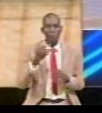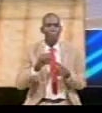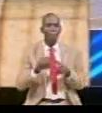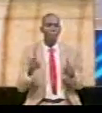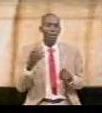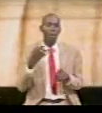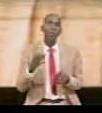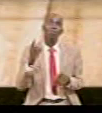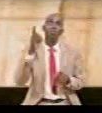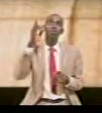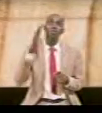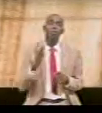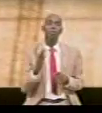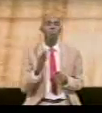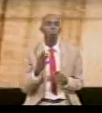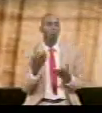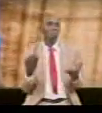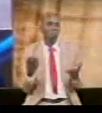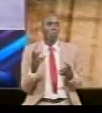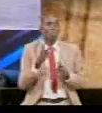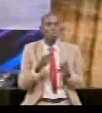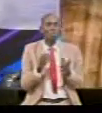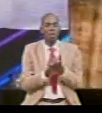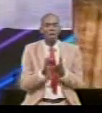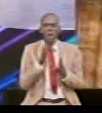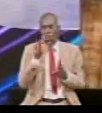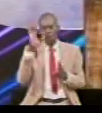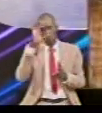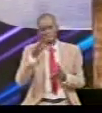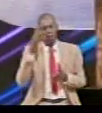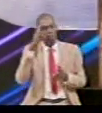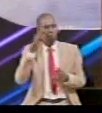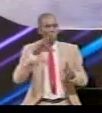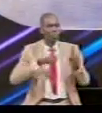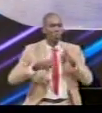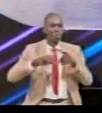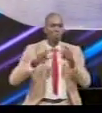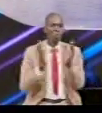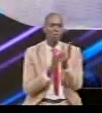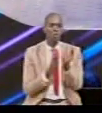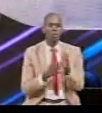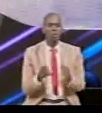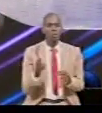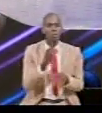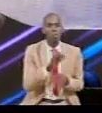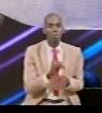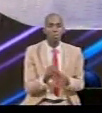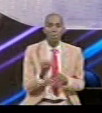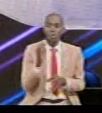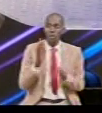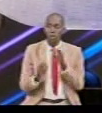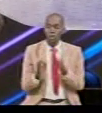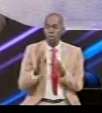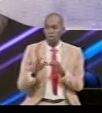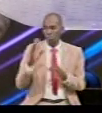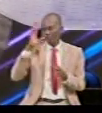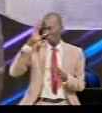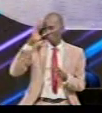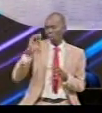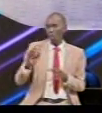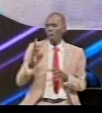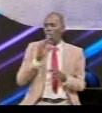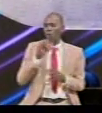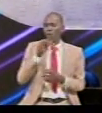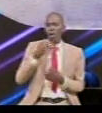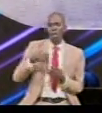God. Those who are looking for the praise of men, anything they do, if men are not there to see,